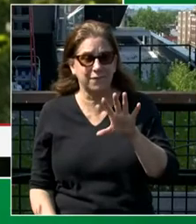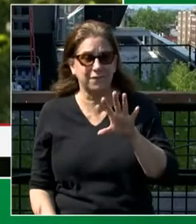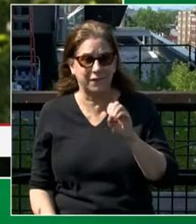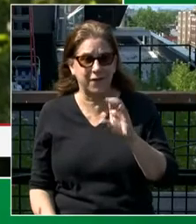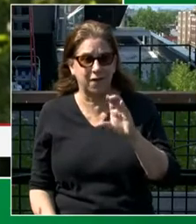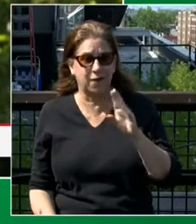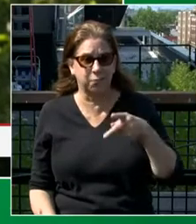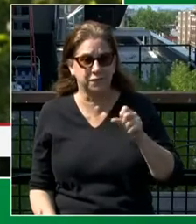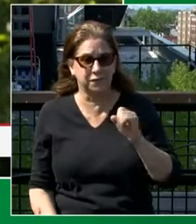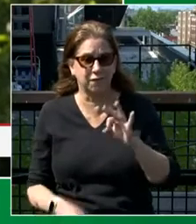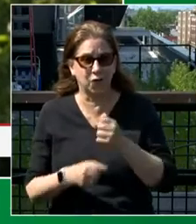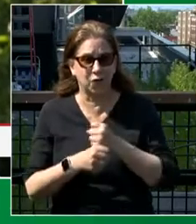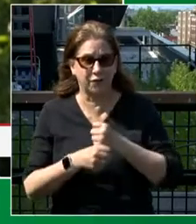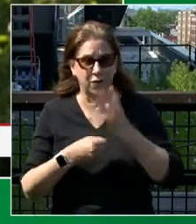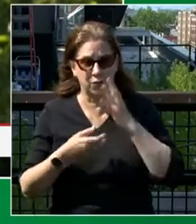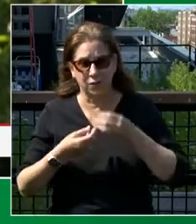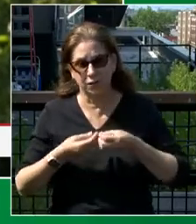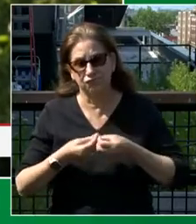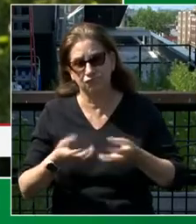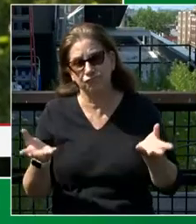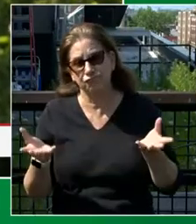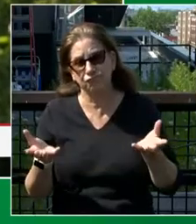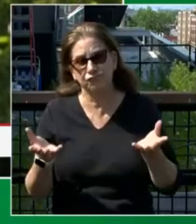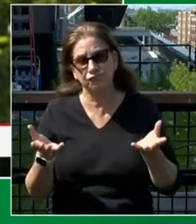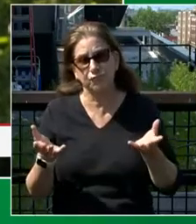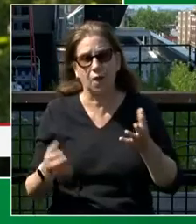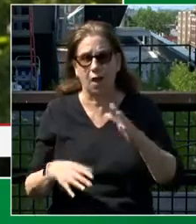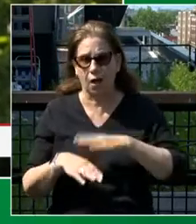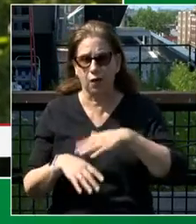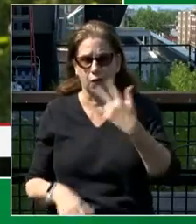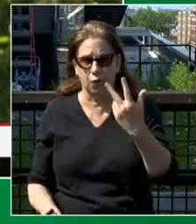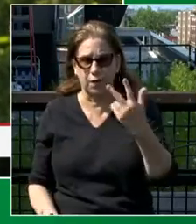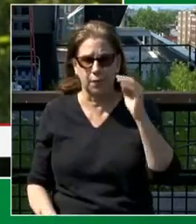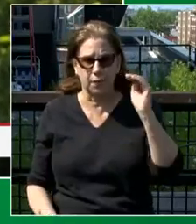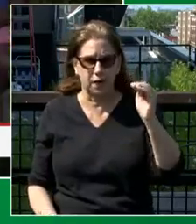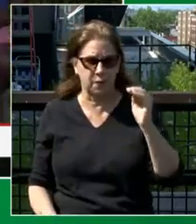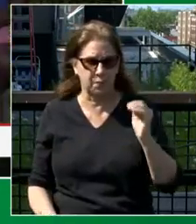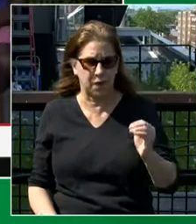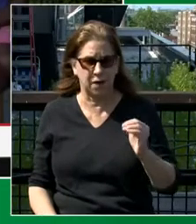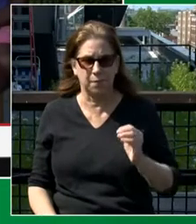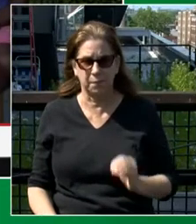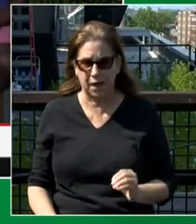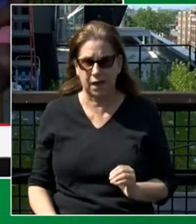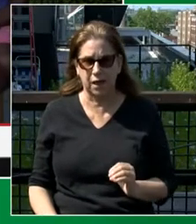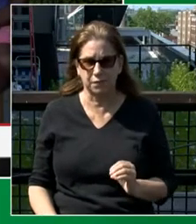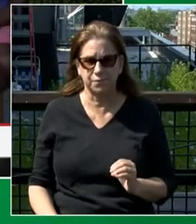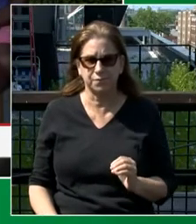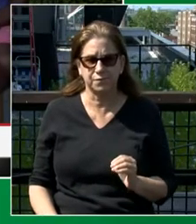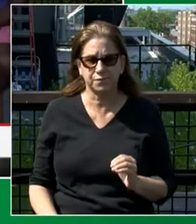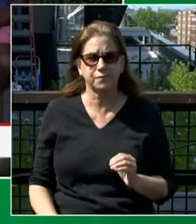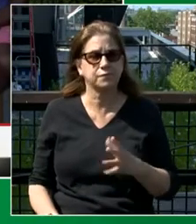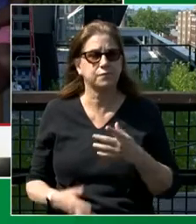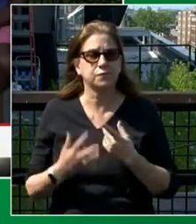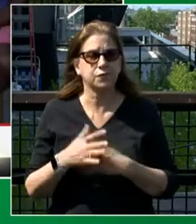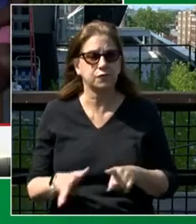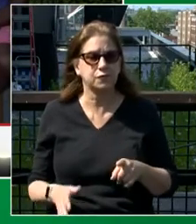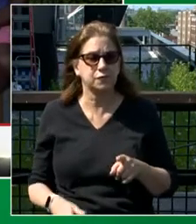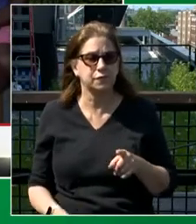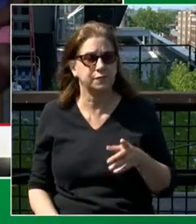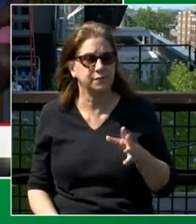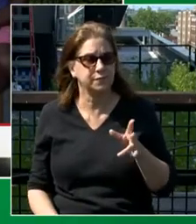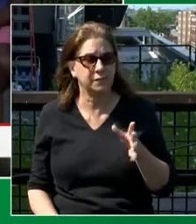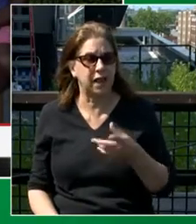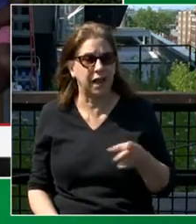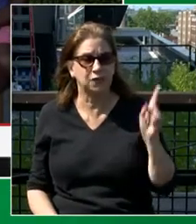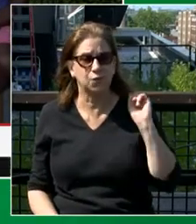just 3 Mondays. So that's pretty exciting. Fantastic. Yeah. And I know last Monday I was walking through Central Business District, and I actually